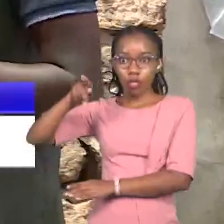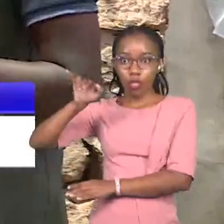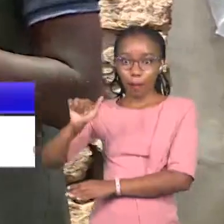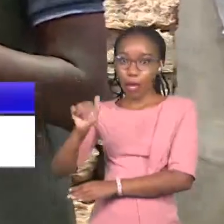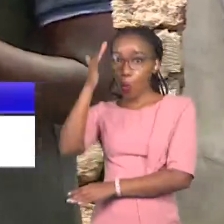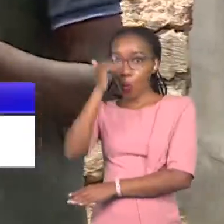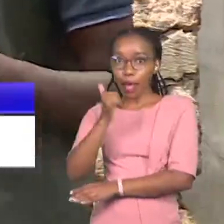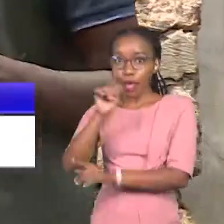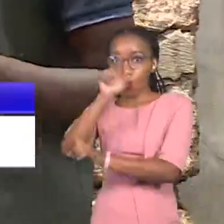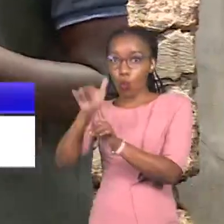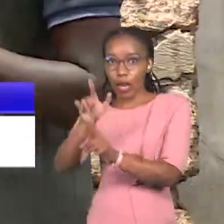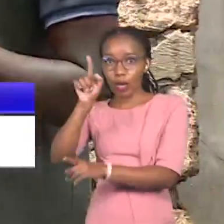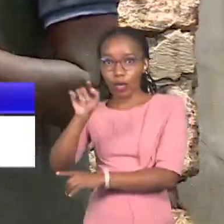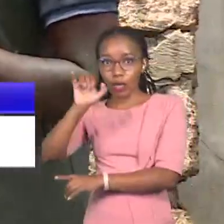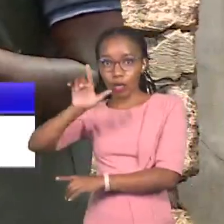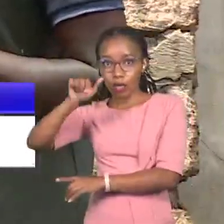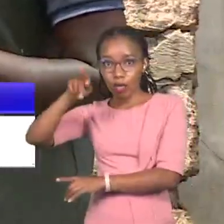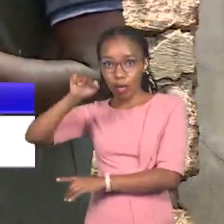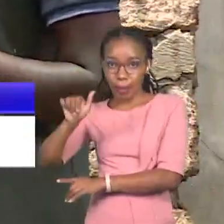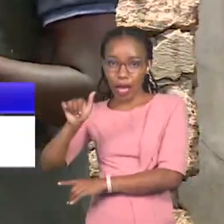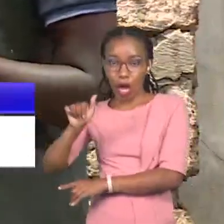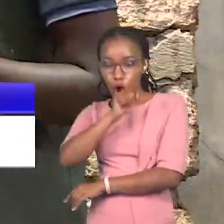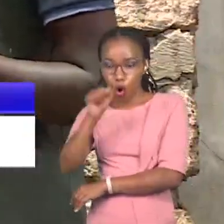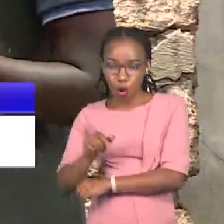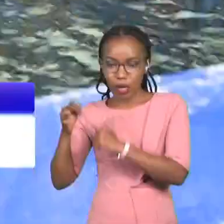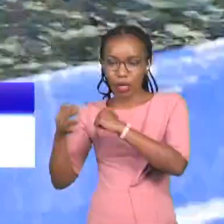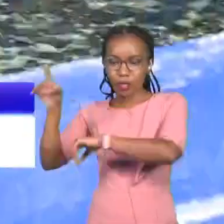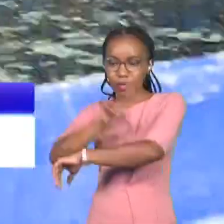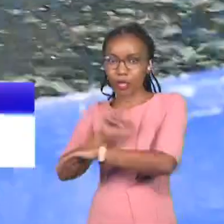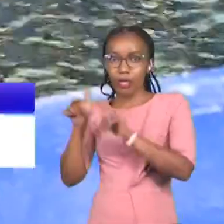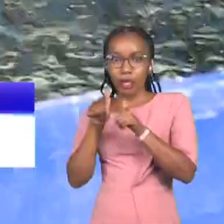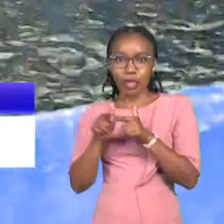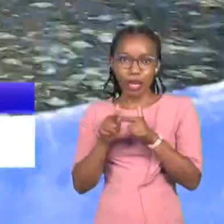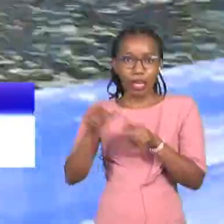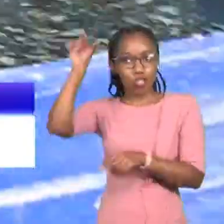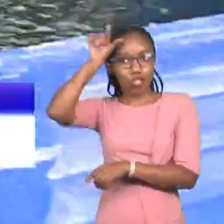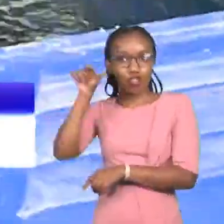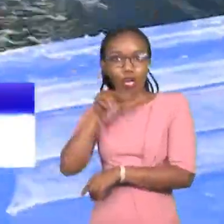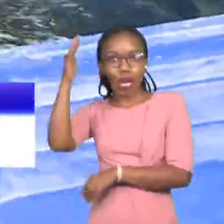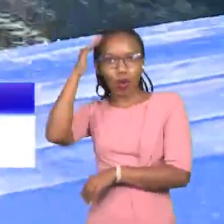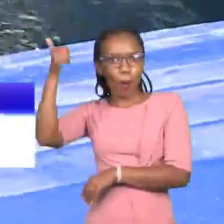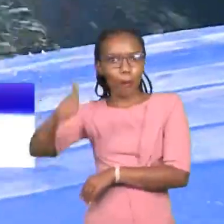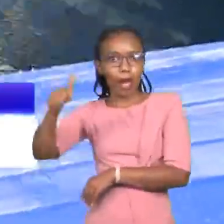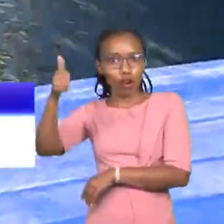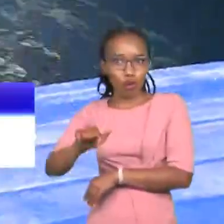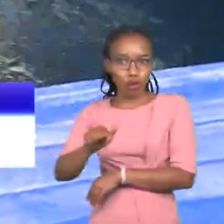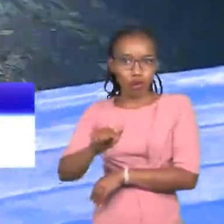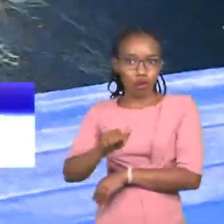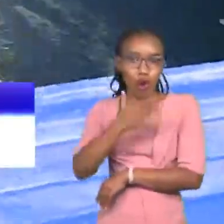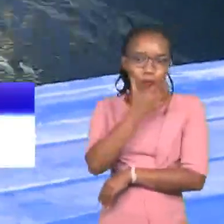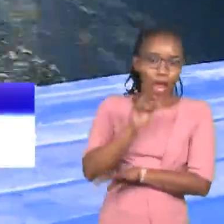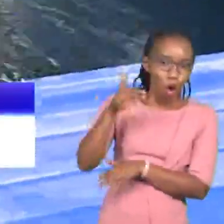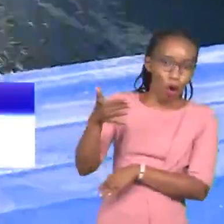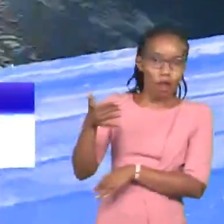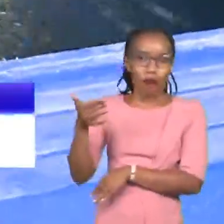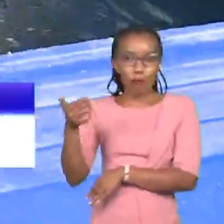proven that when tilapia fish is less than 8 days old, the sex of the fish is not determined. The fish is neither male nor female